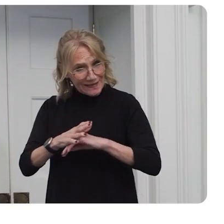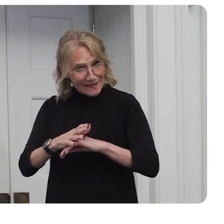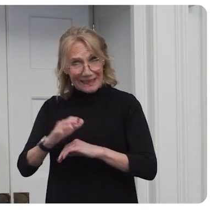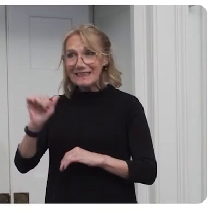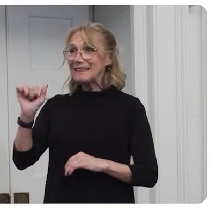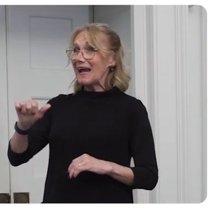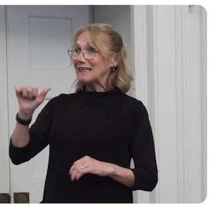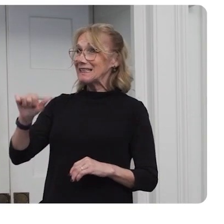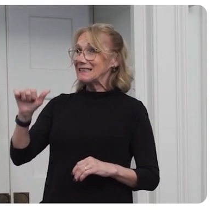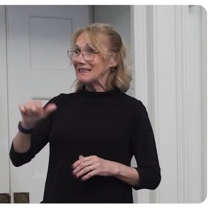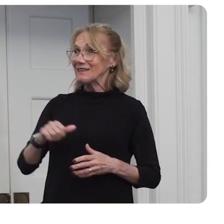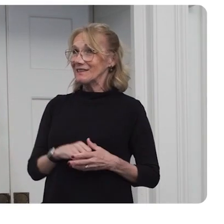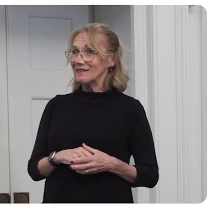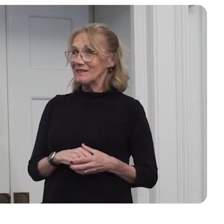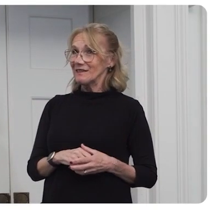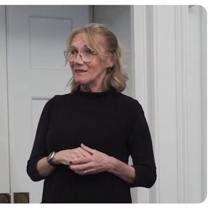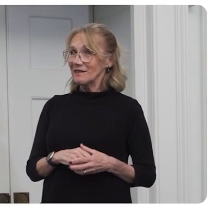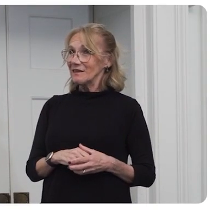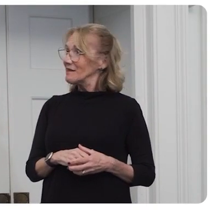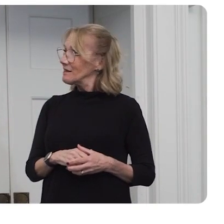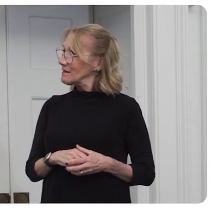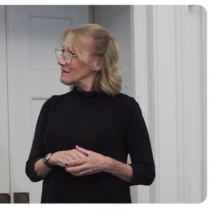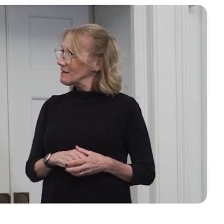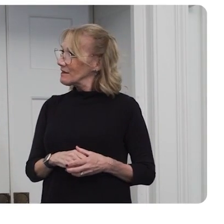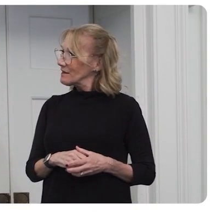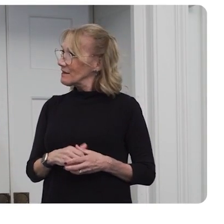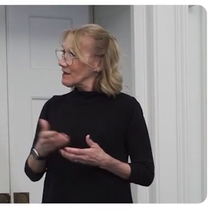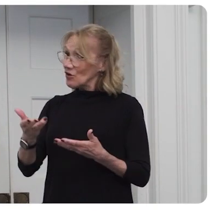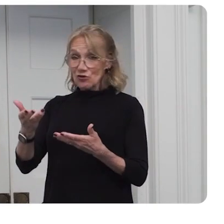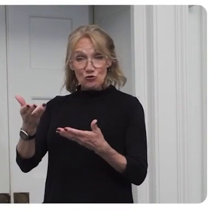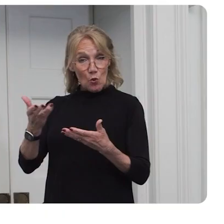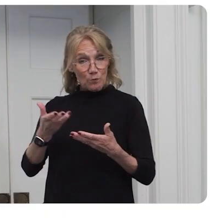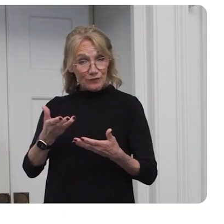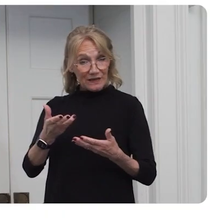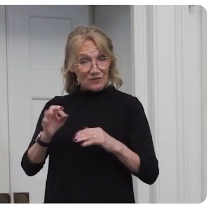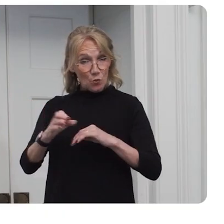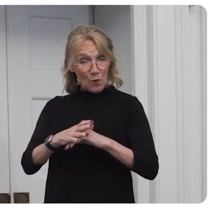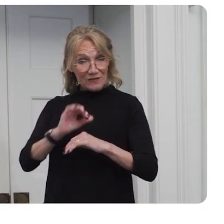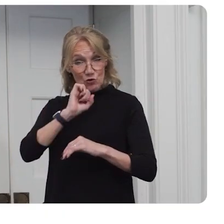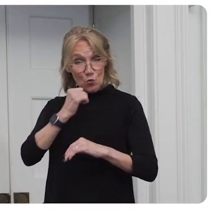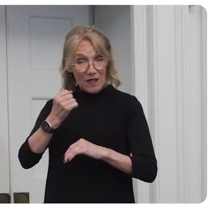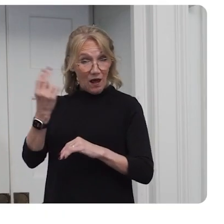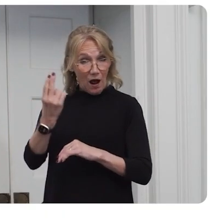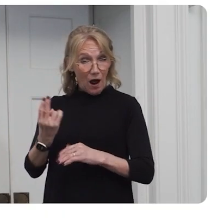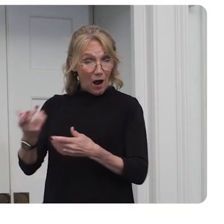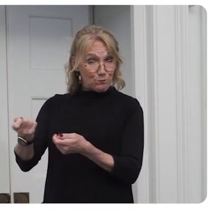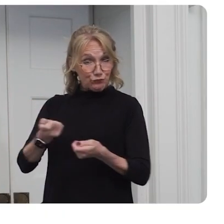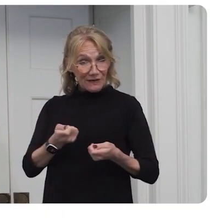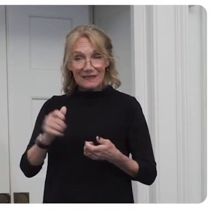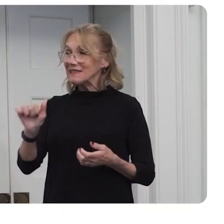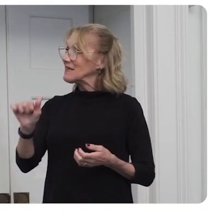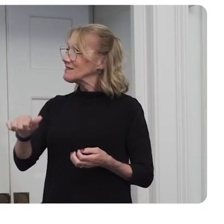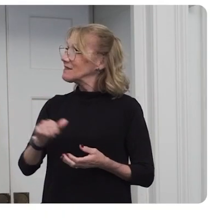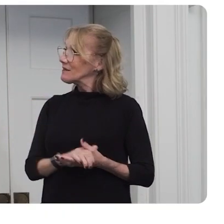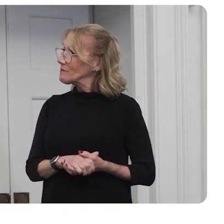Yeah, I did, yeah, I was. So are you going to bring some of your art to the wedding, or is it just Yeah. that? You are? Yeah. Oh,